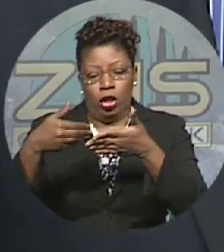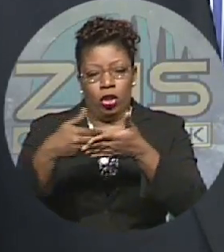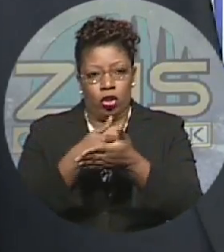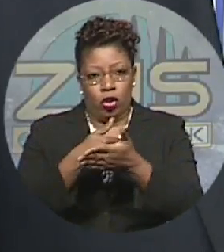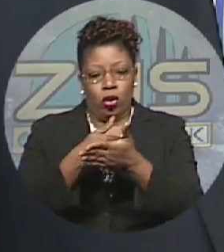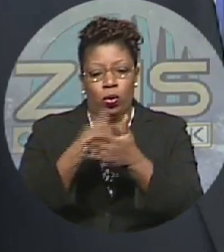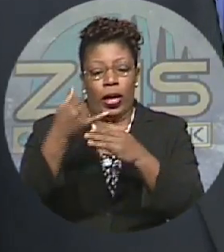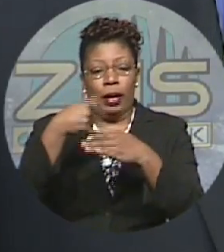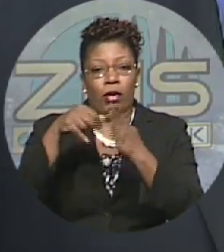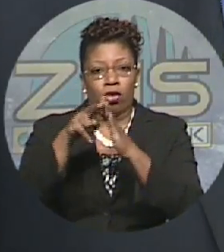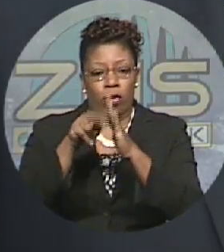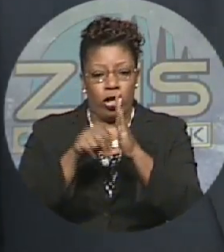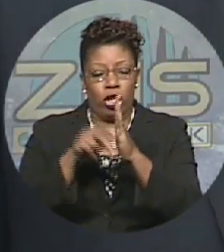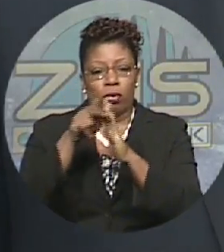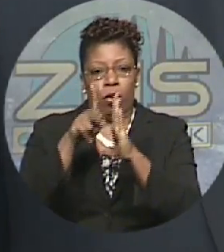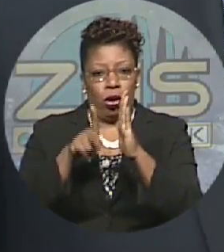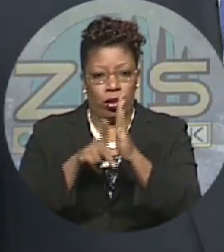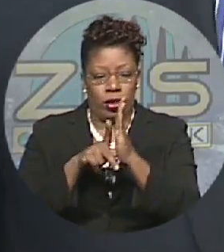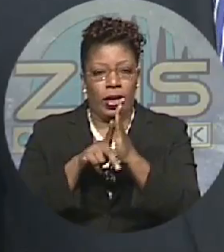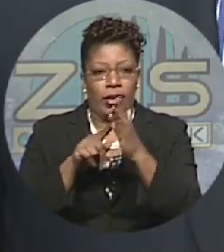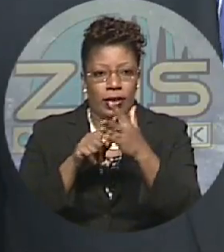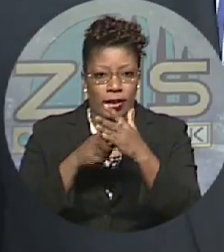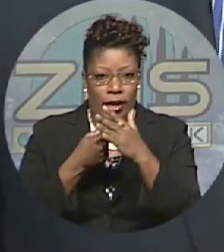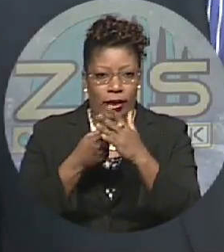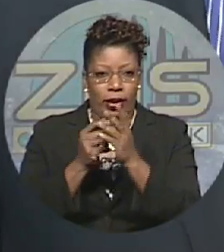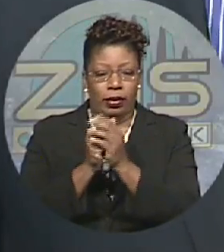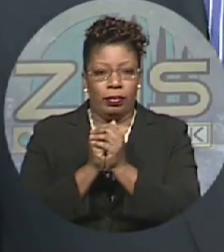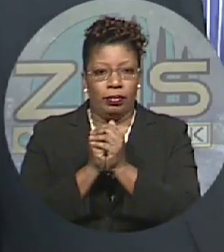immigration policy. Janine Noel Ferguson has that story.